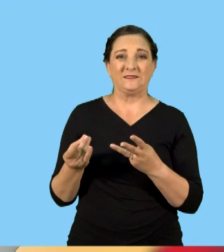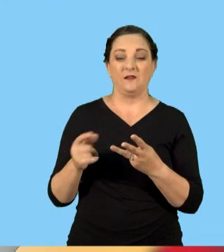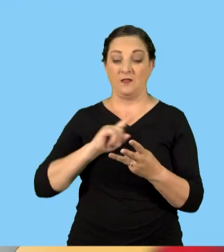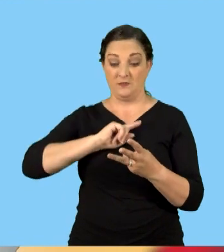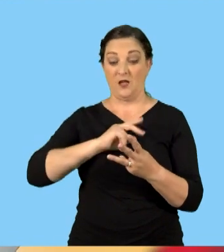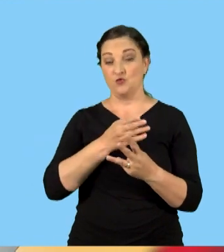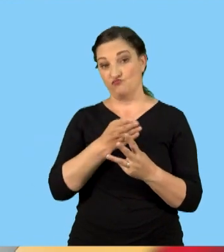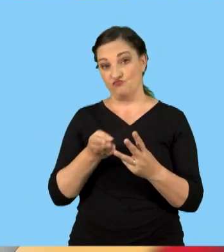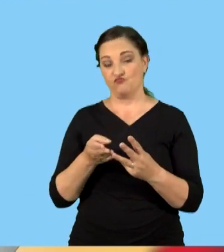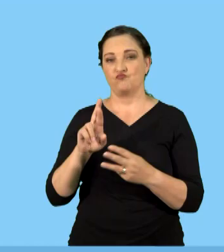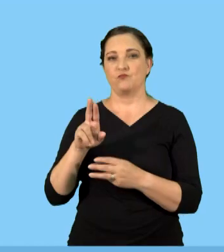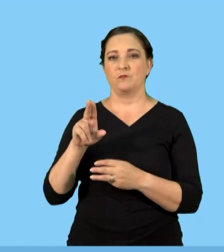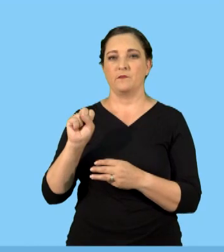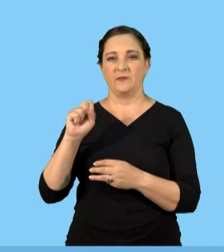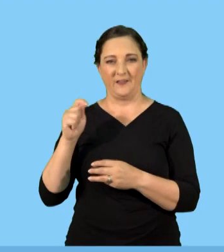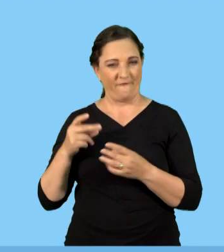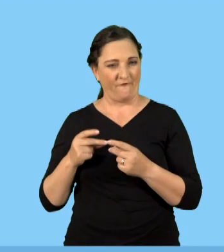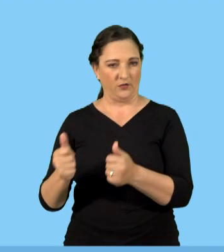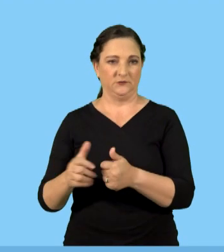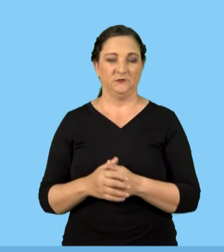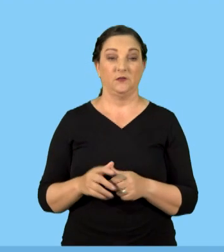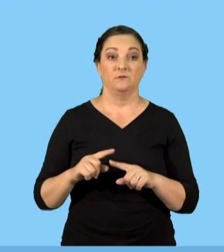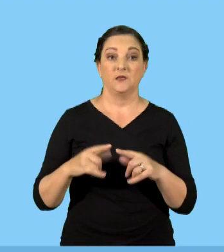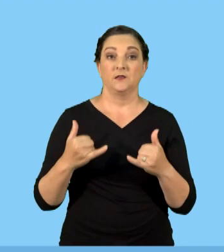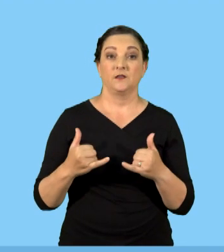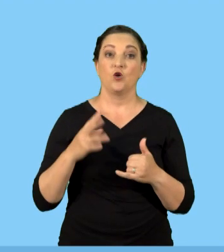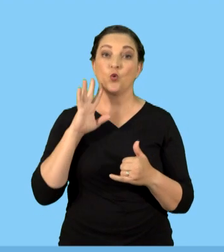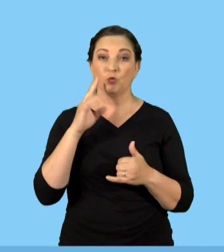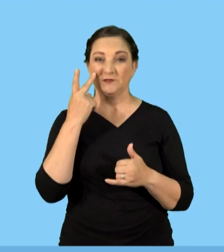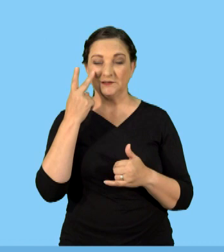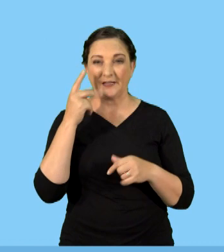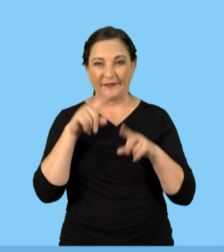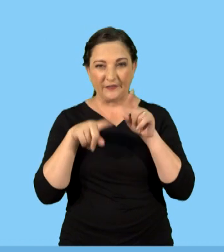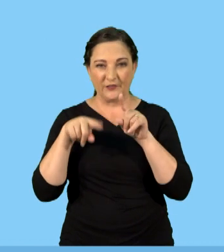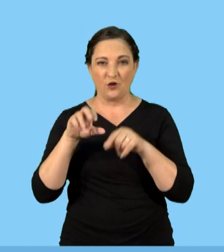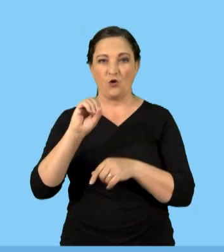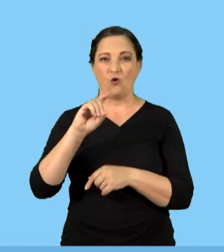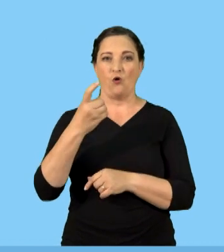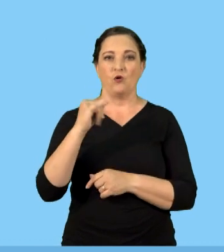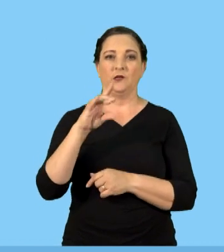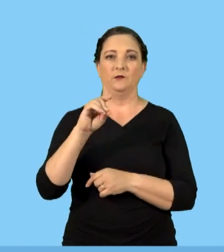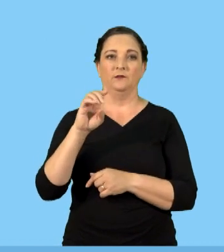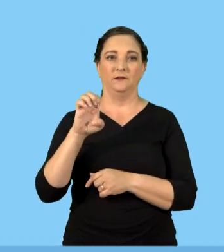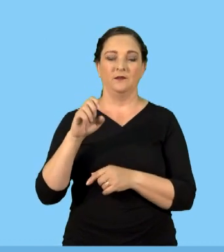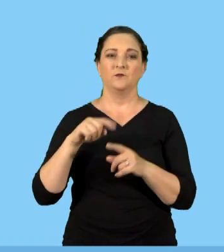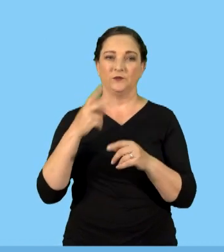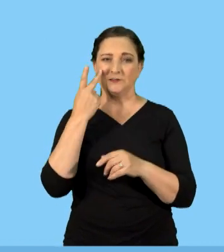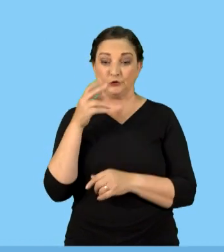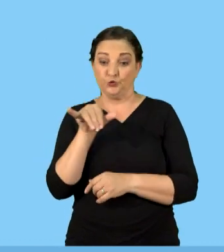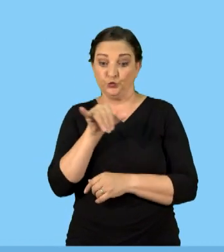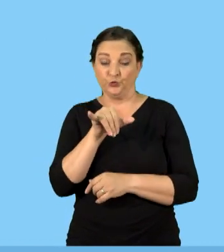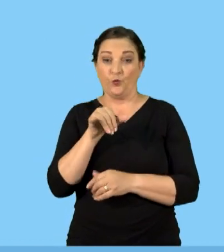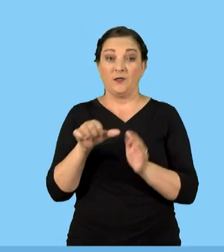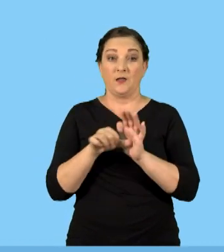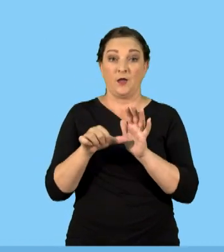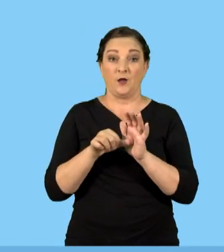to rust faster. Now rust is a mixture of different oxides. However, we're going to be focusing on this one as it is an